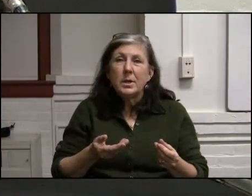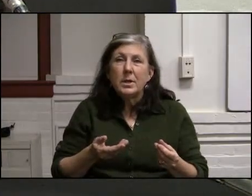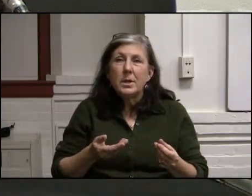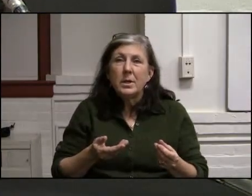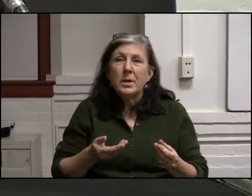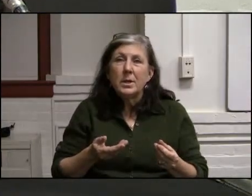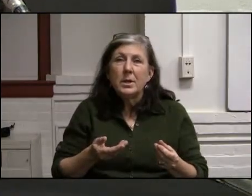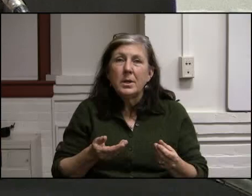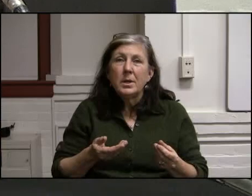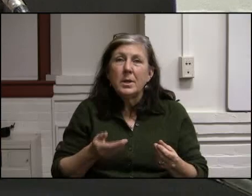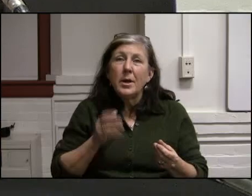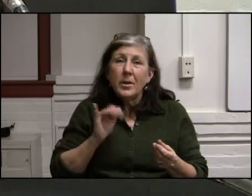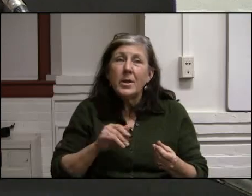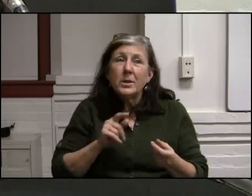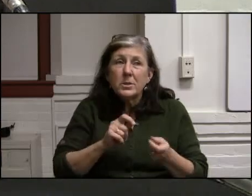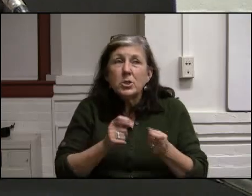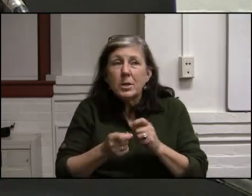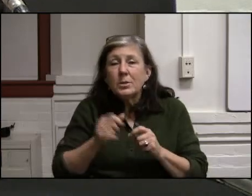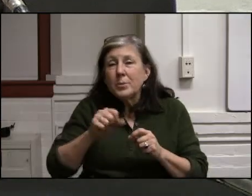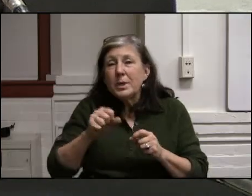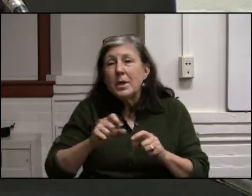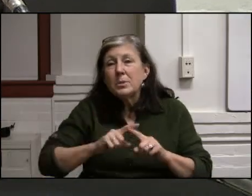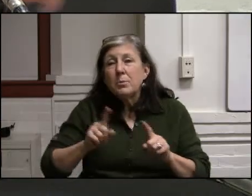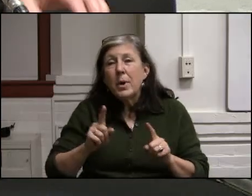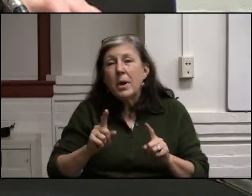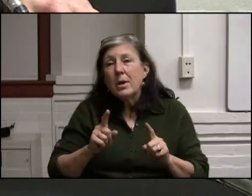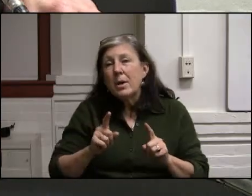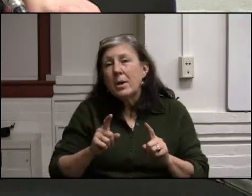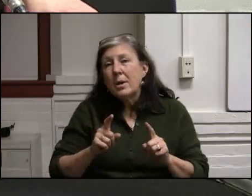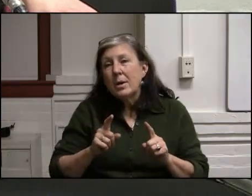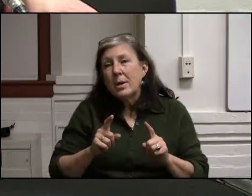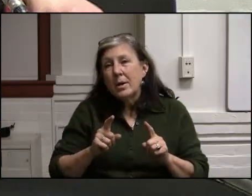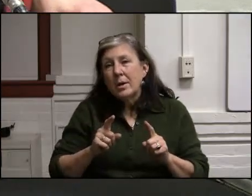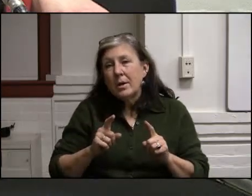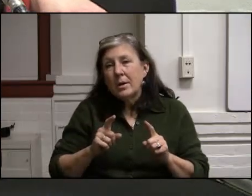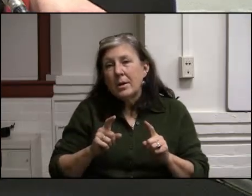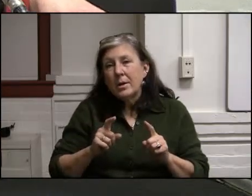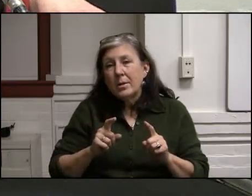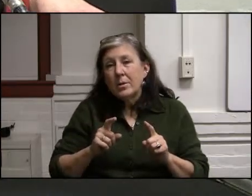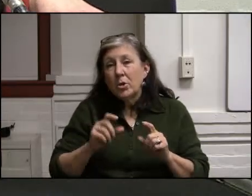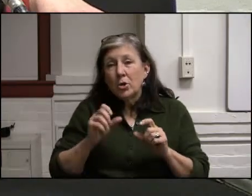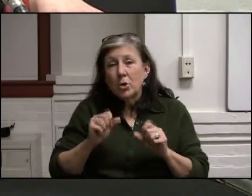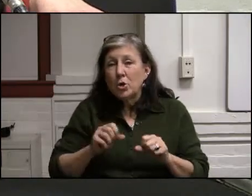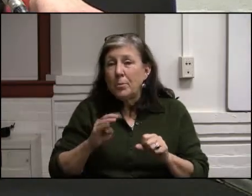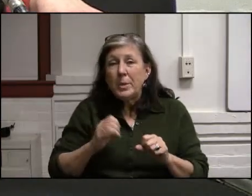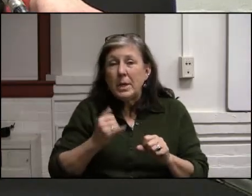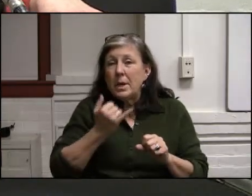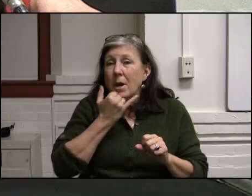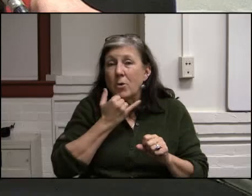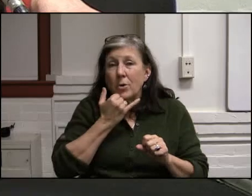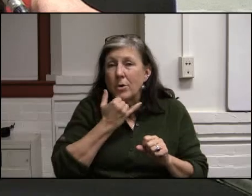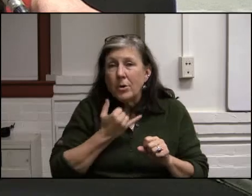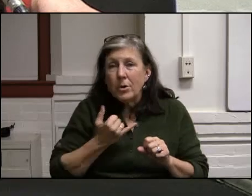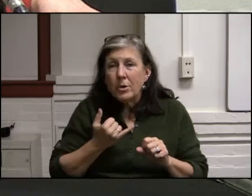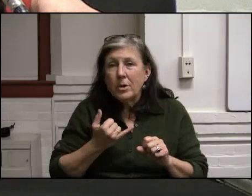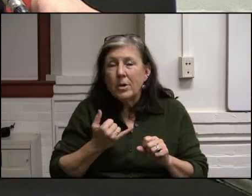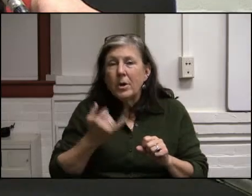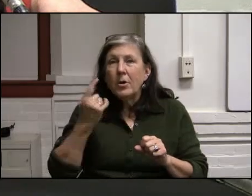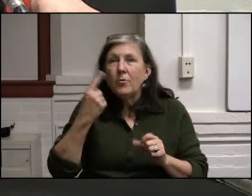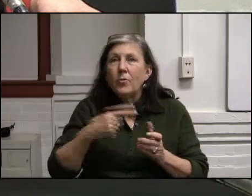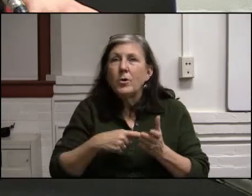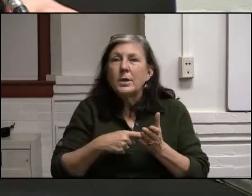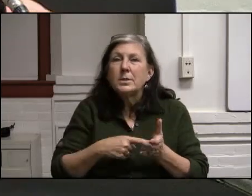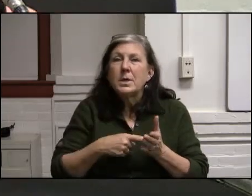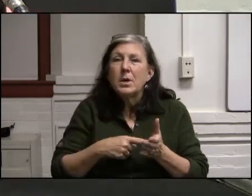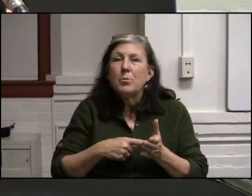they are adjustments, but there can be an error. An example of